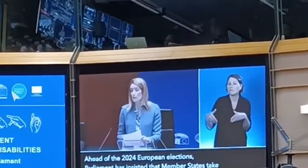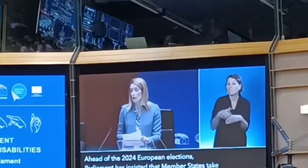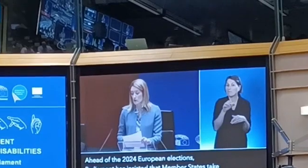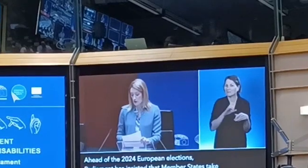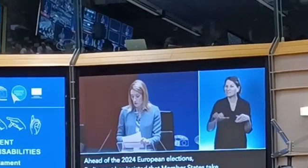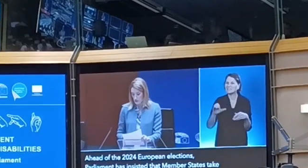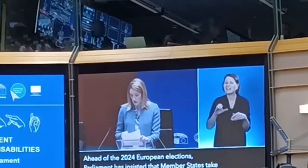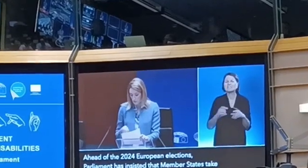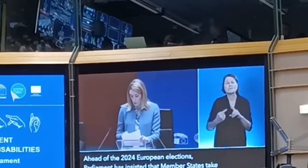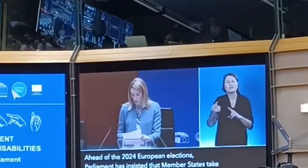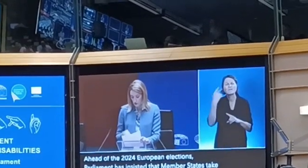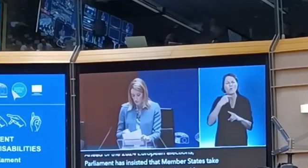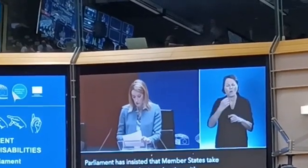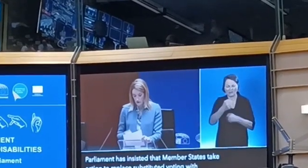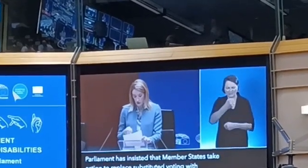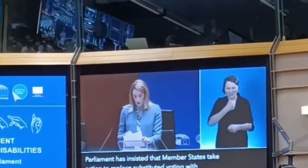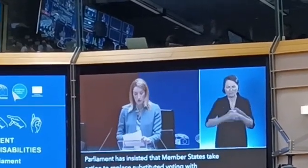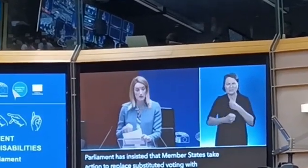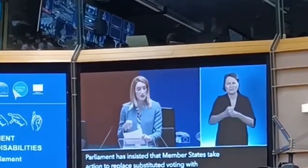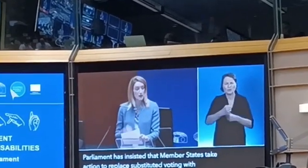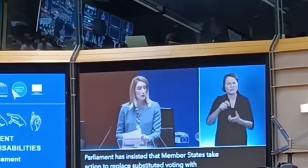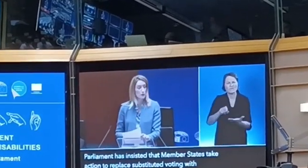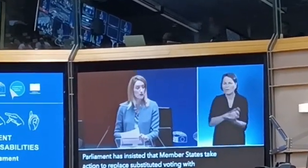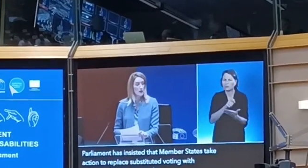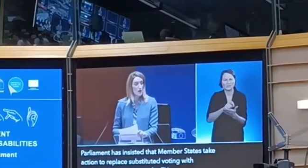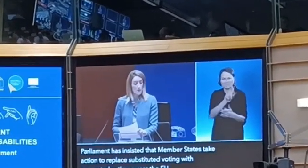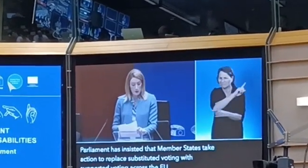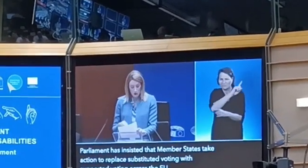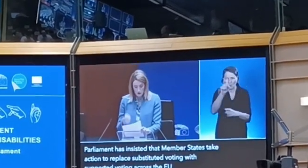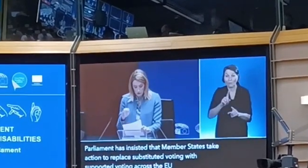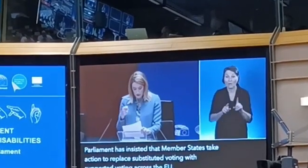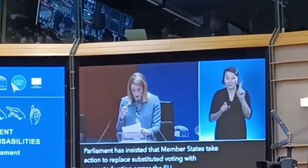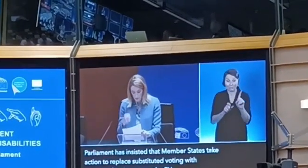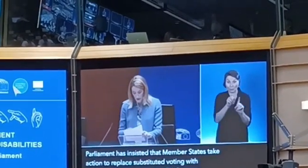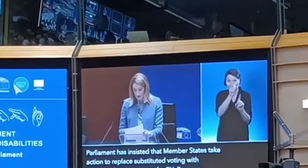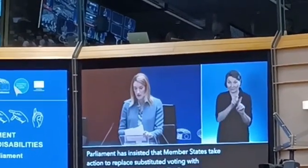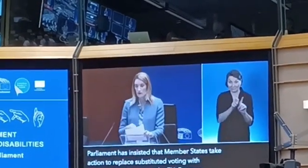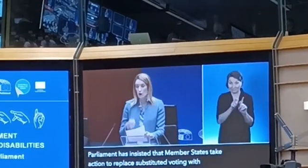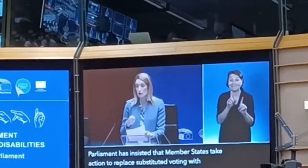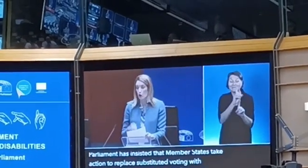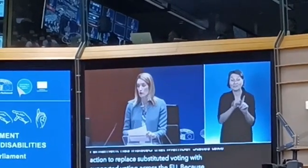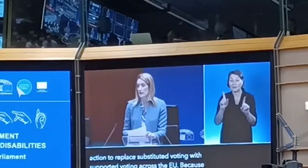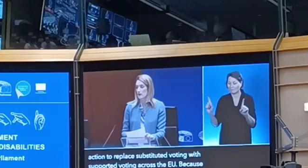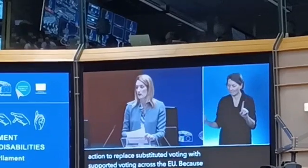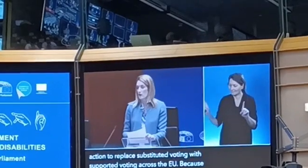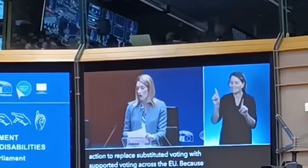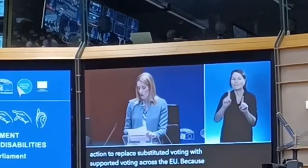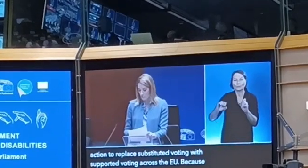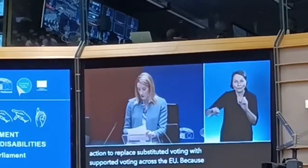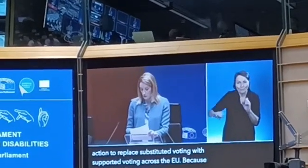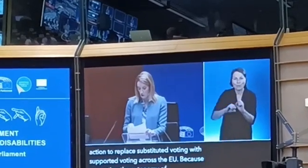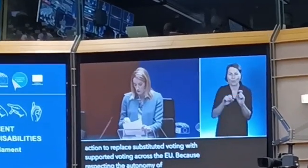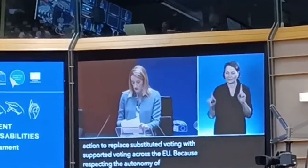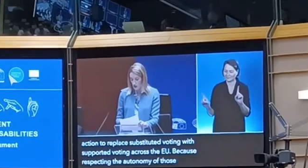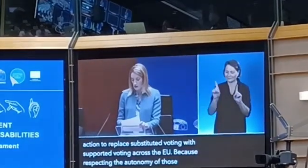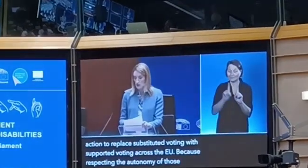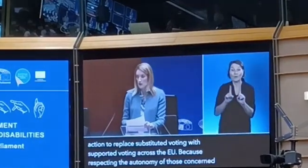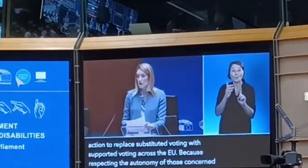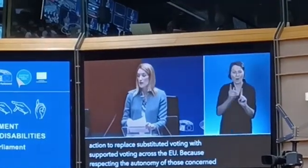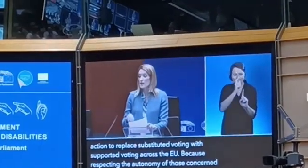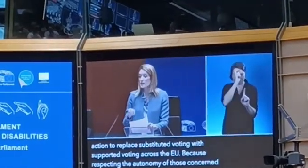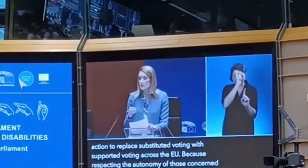substituted voting with supported voting across the EU? Because respecting the autonomy of those